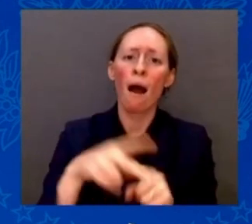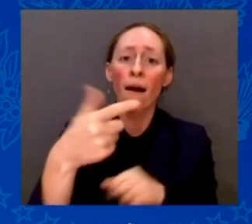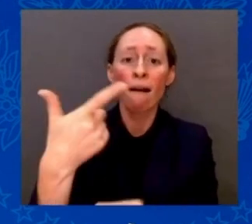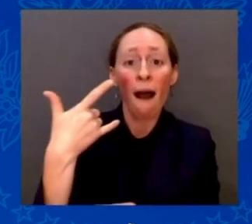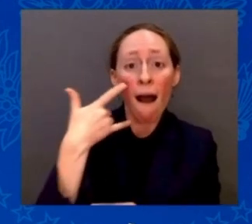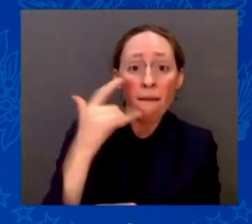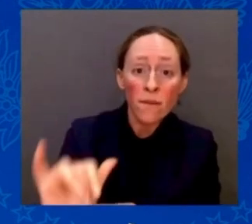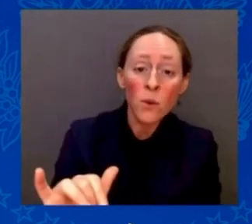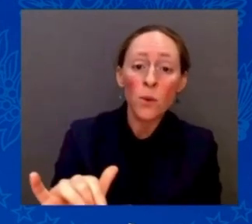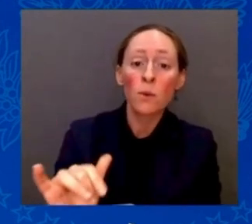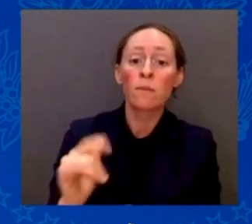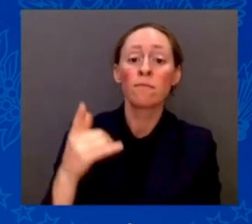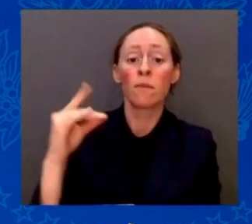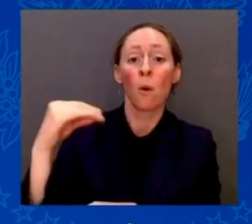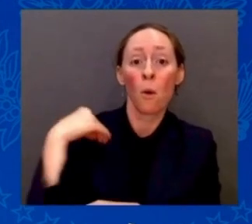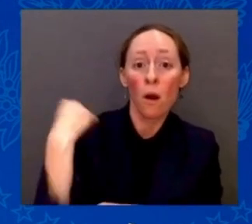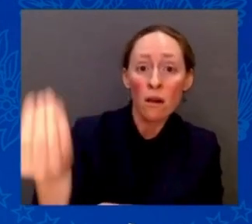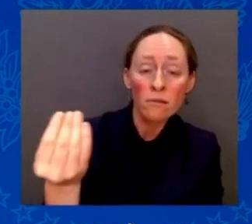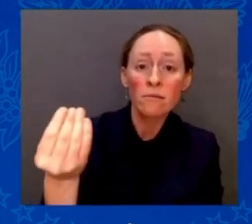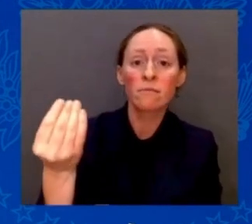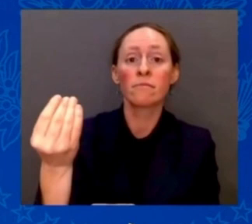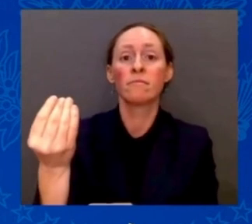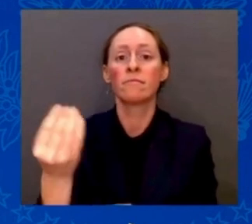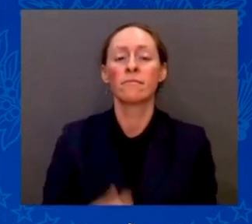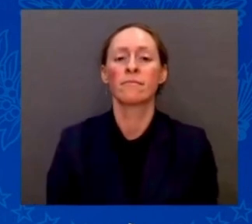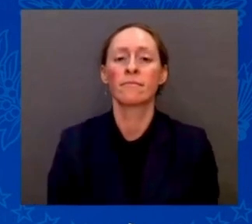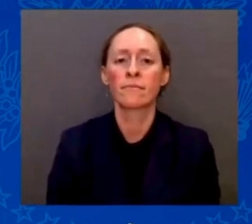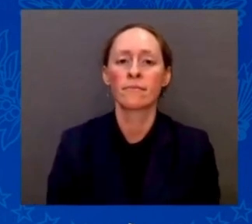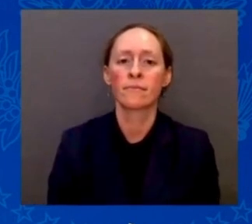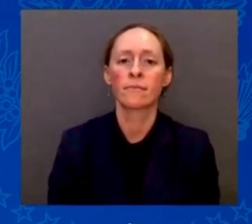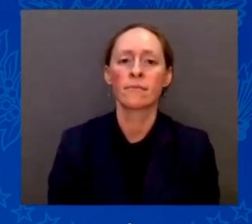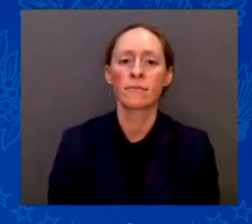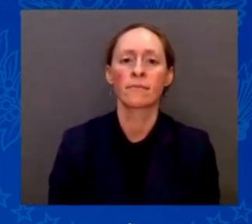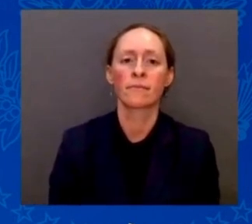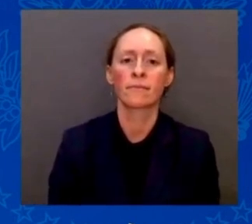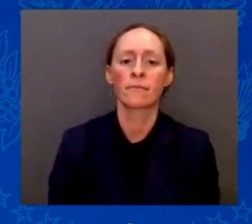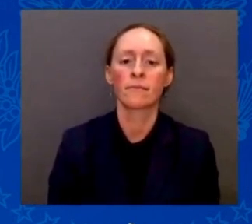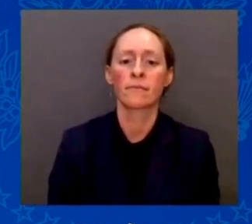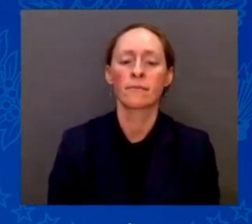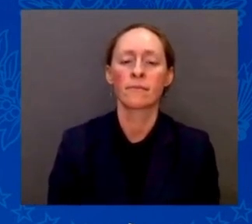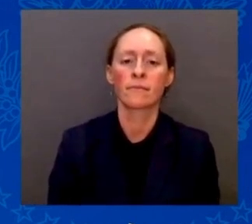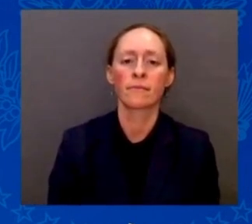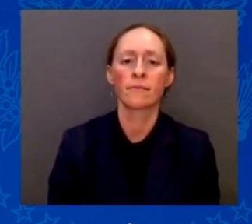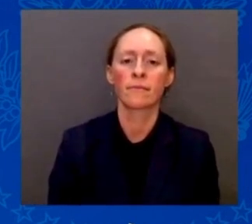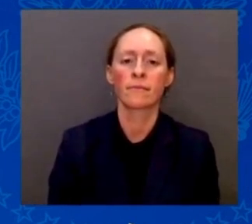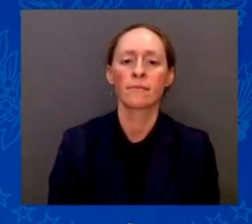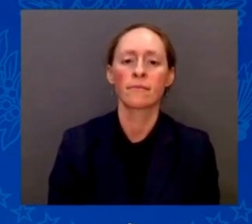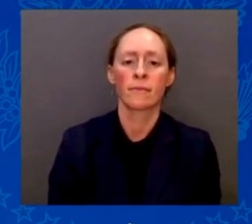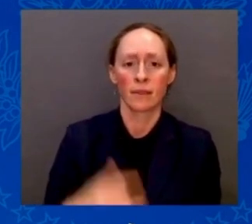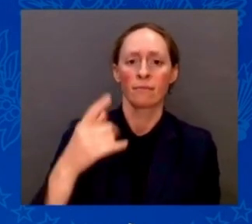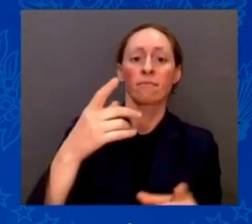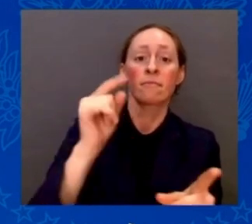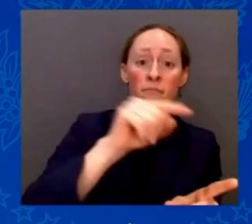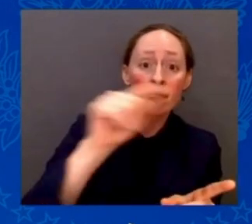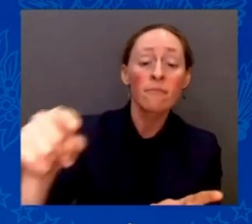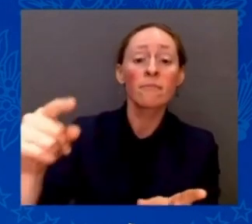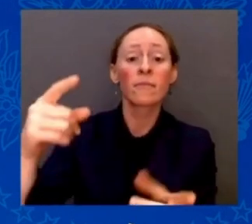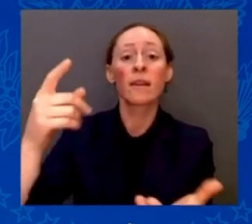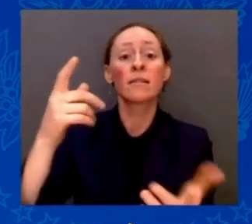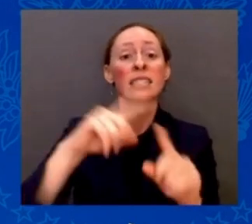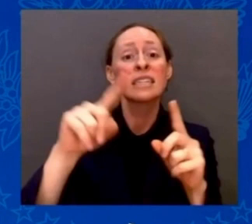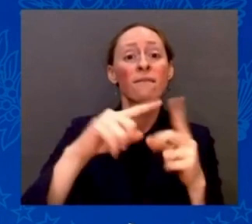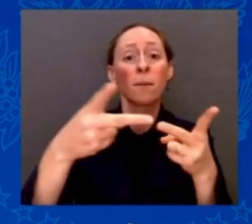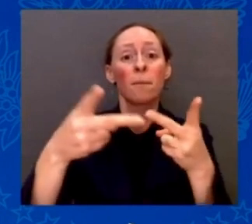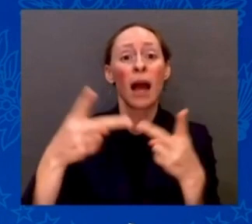installing meters to let the person sitting back in the headquarters know, whoa, it went down at such and such a coordinates, such and such a